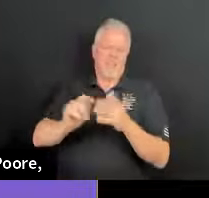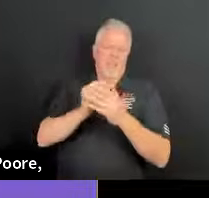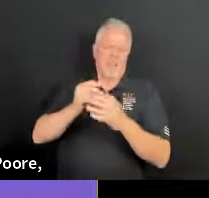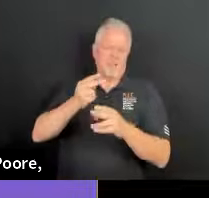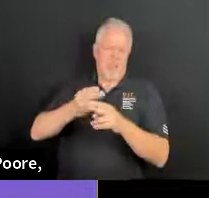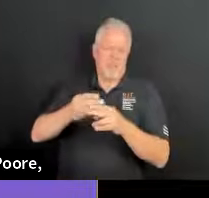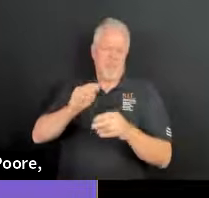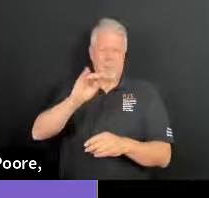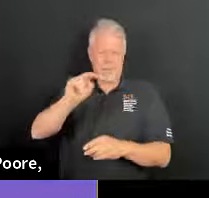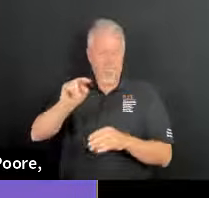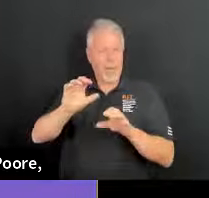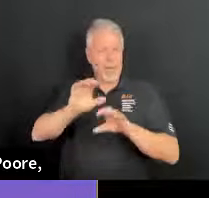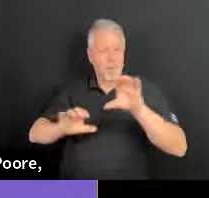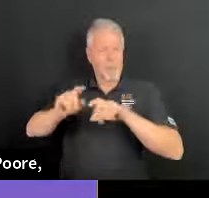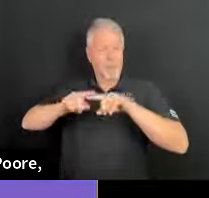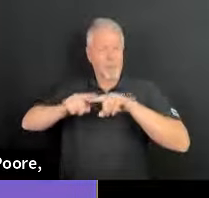when